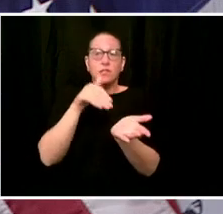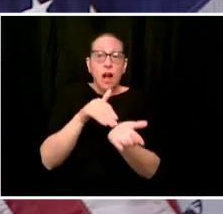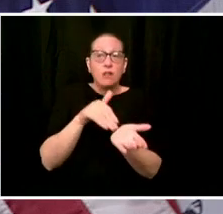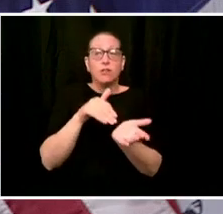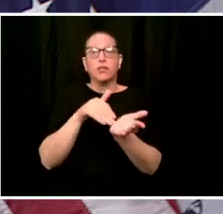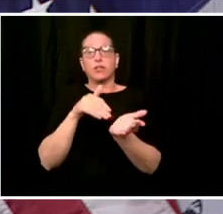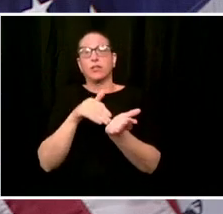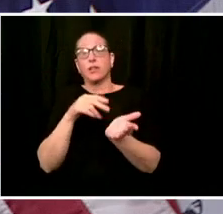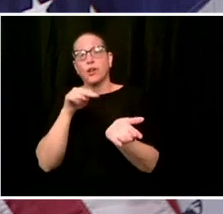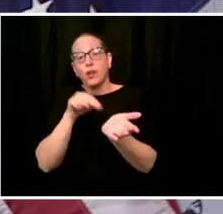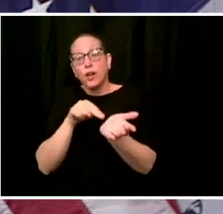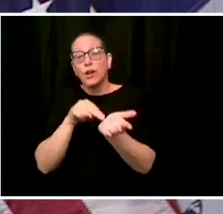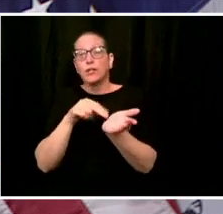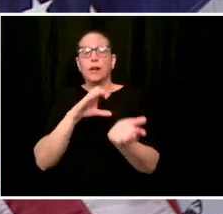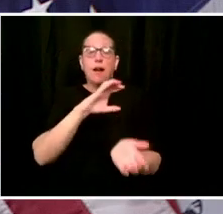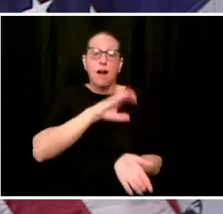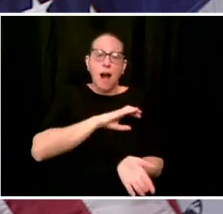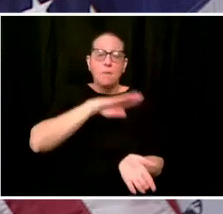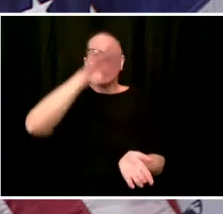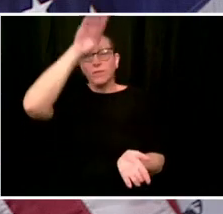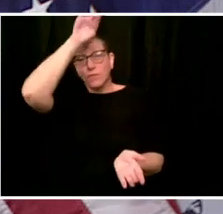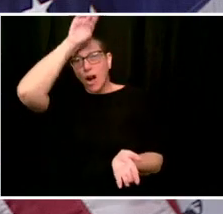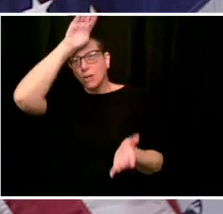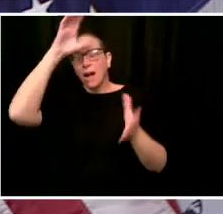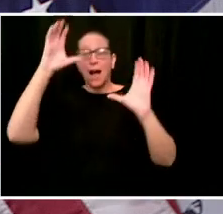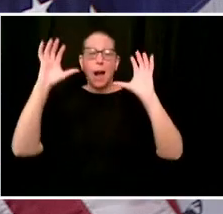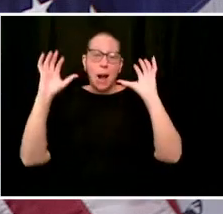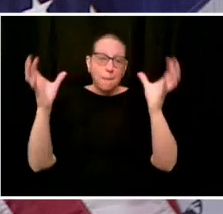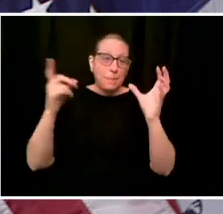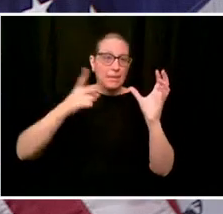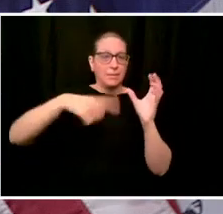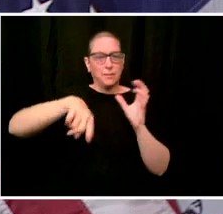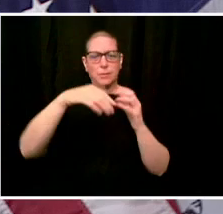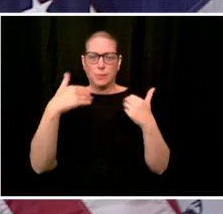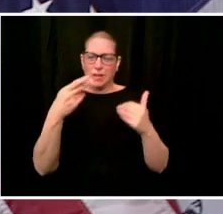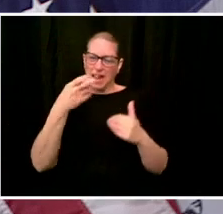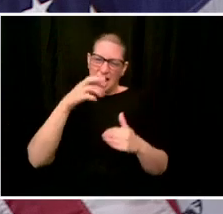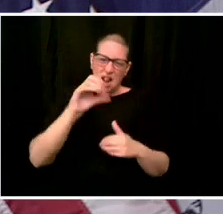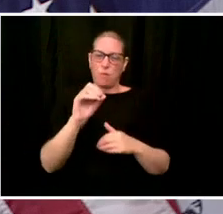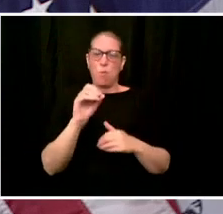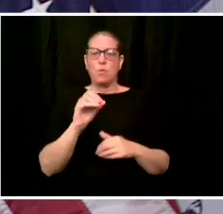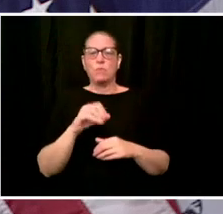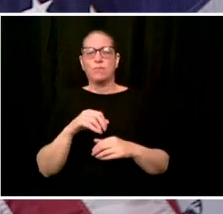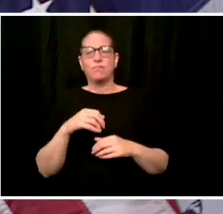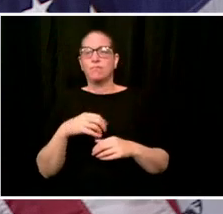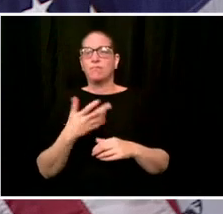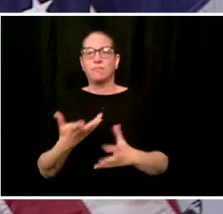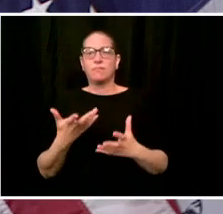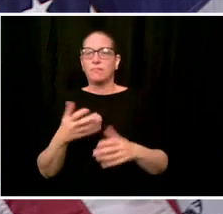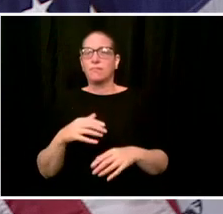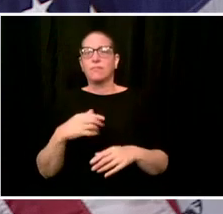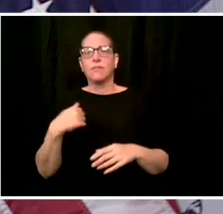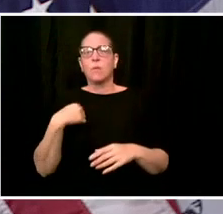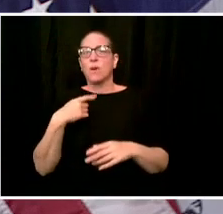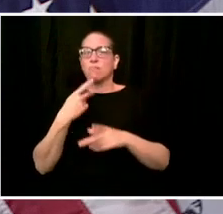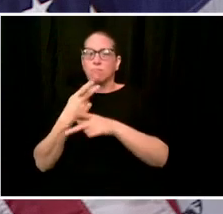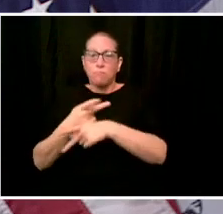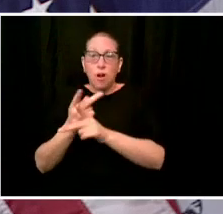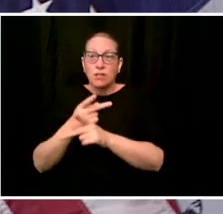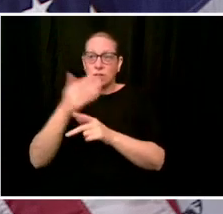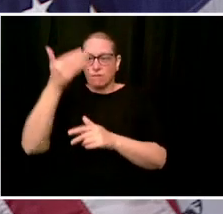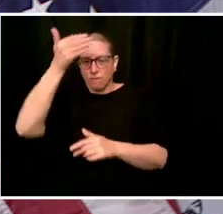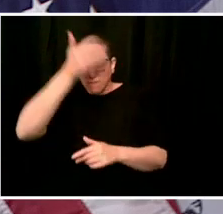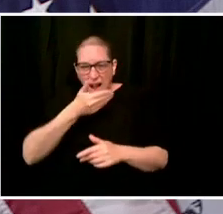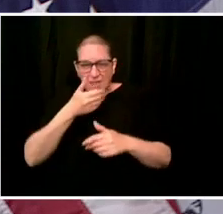all of the people who came together to produce face shields and surgical gowns and